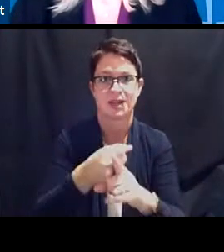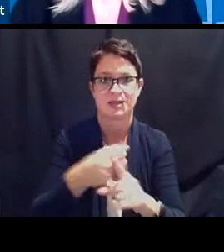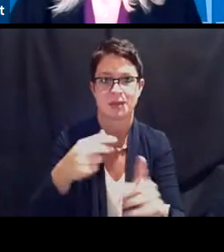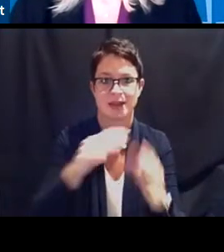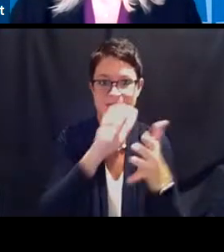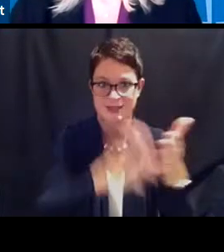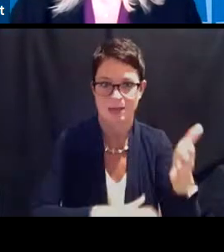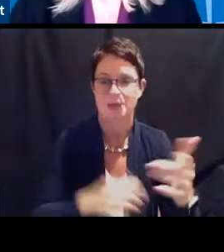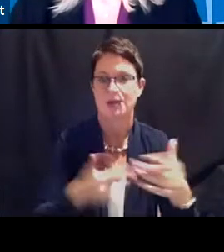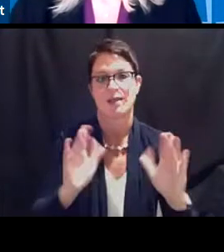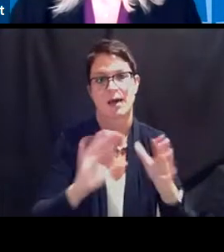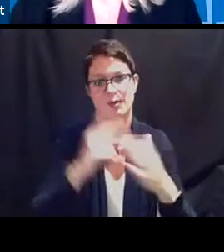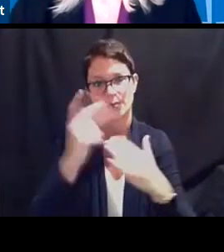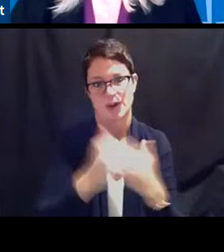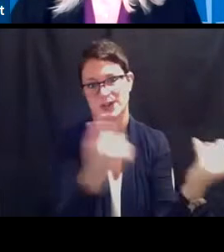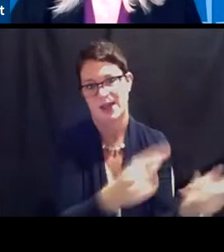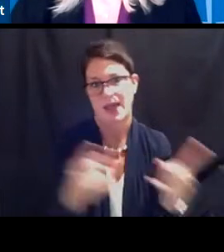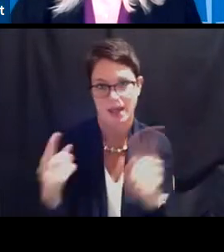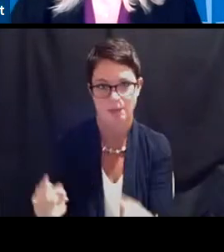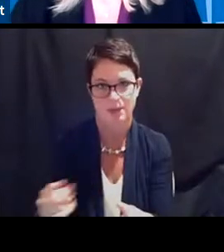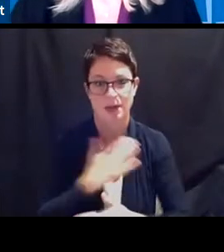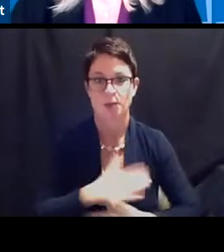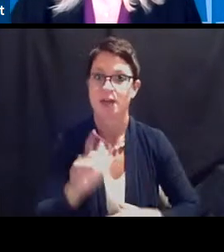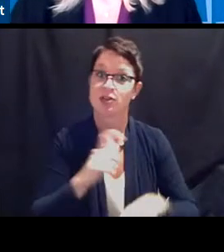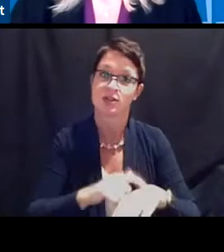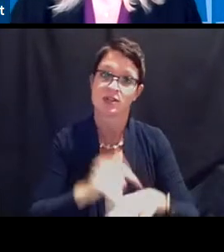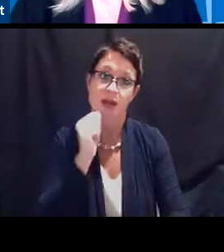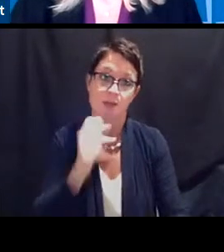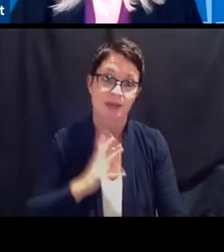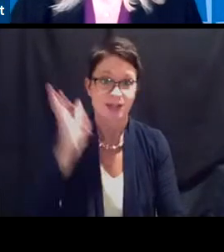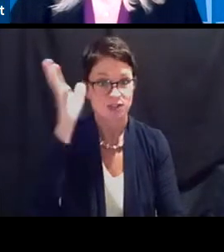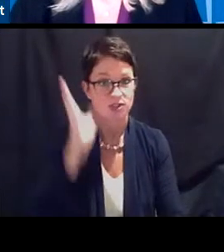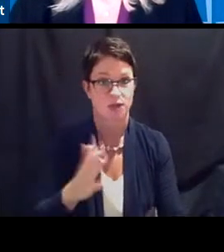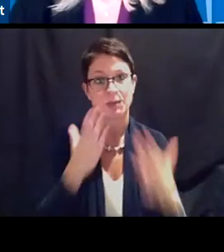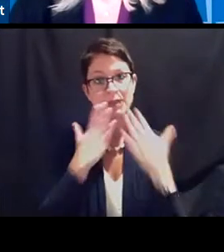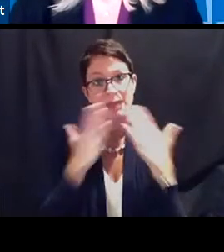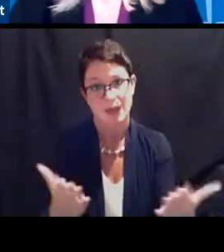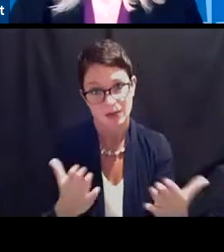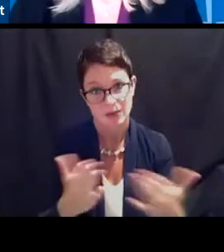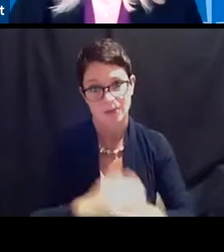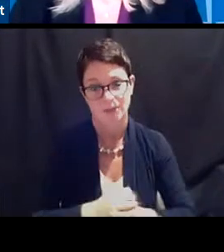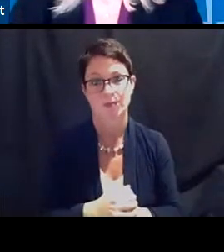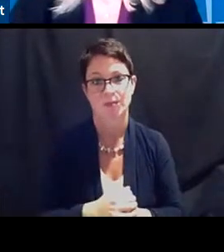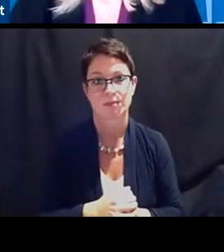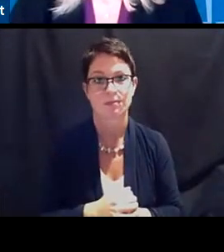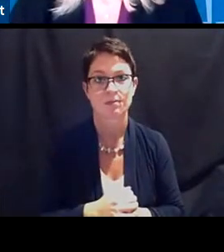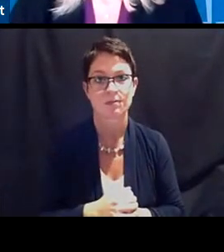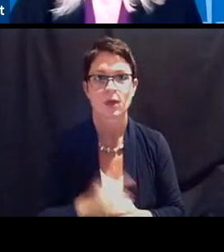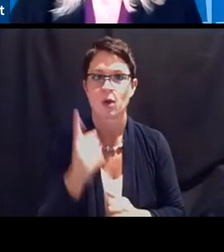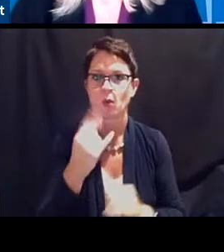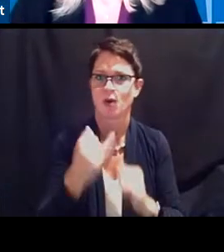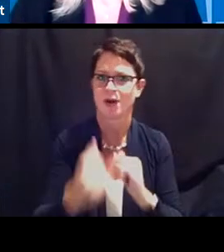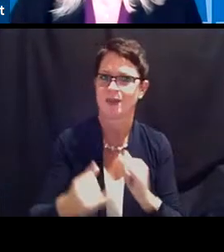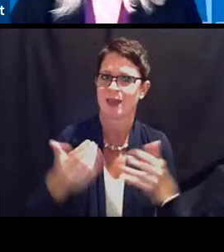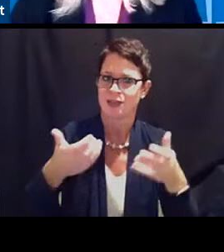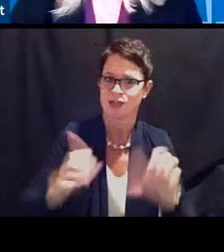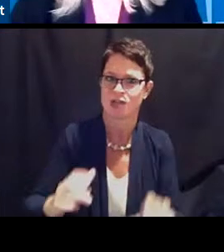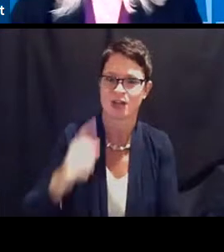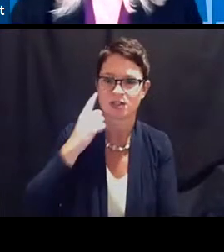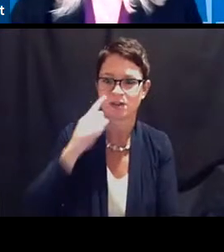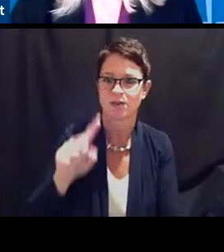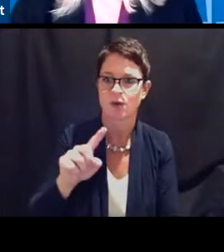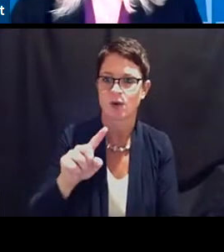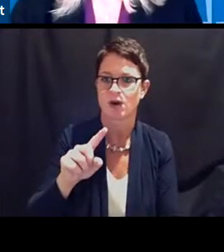the project. I appreciate your time, ladies and gentlemen. Thank you. Thank you. I'm going to give one last call out